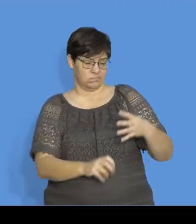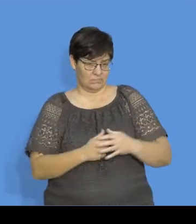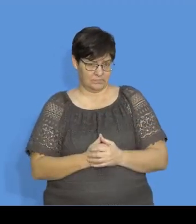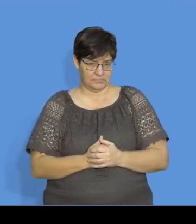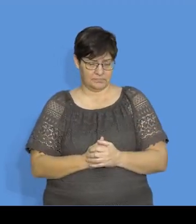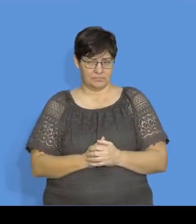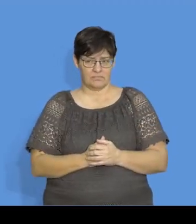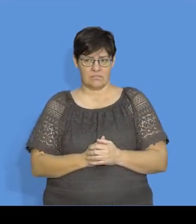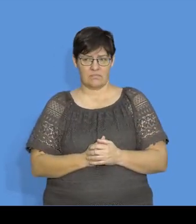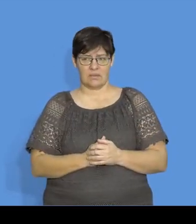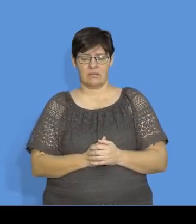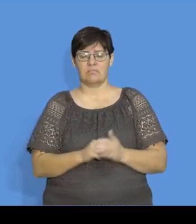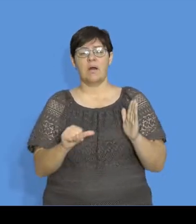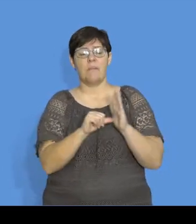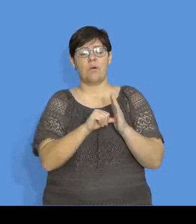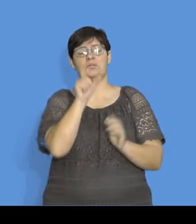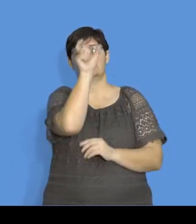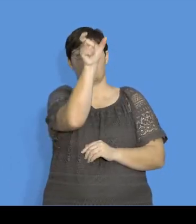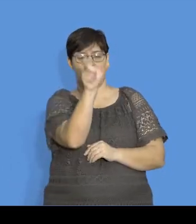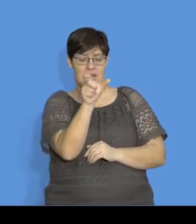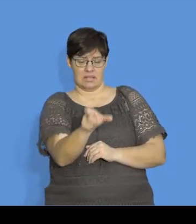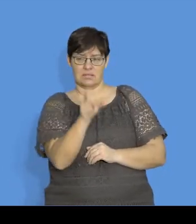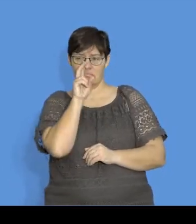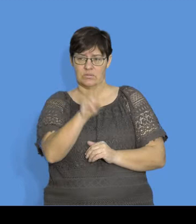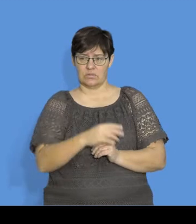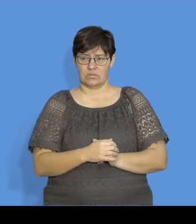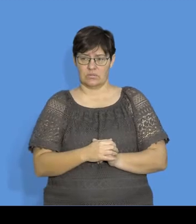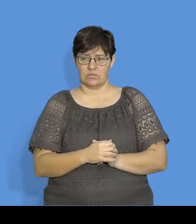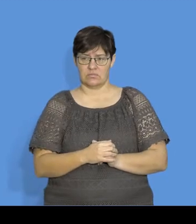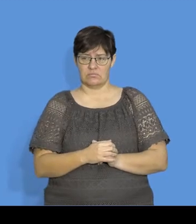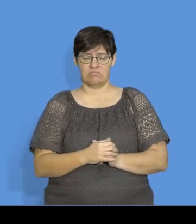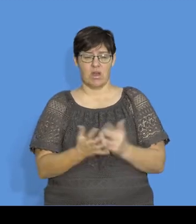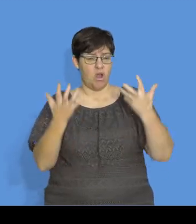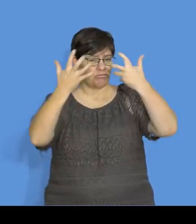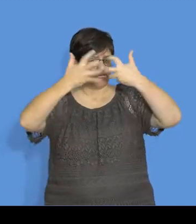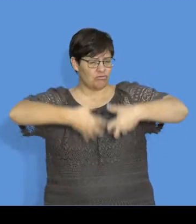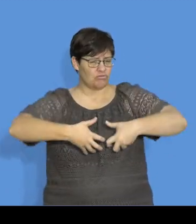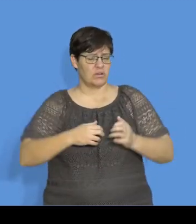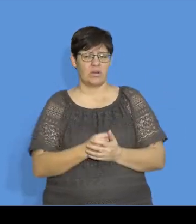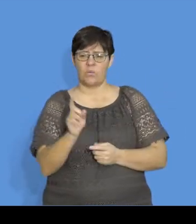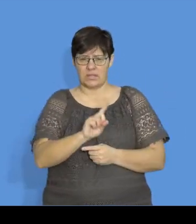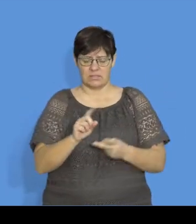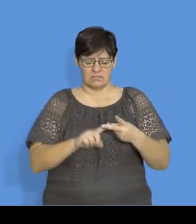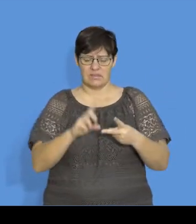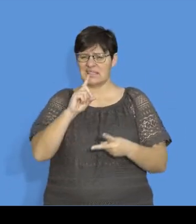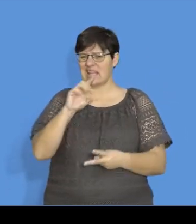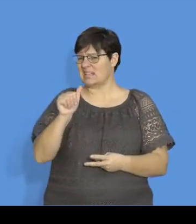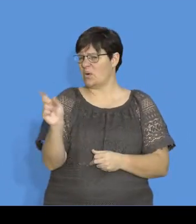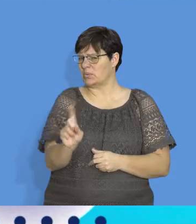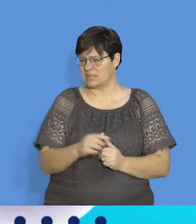Before we do that, some keywords I'd like us to look at that. What is correlation? And what is